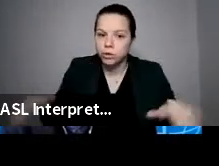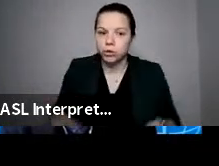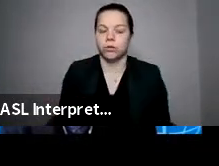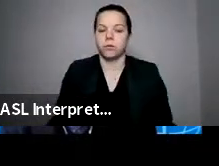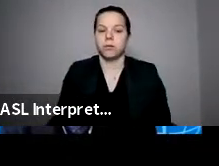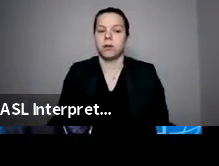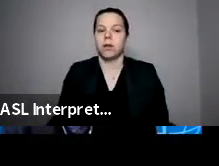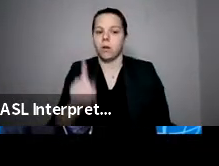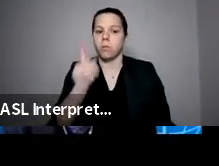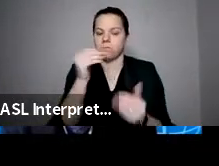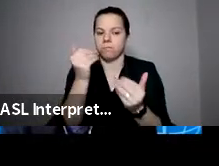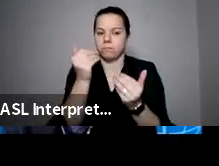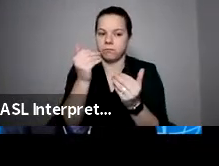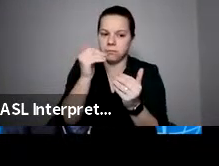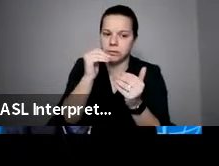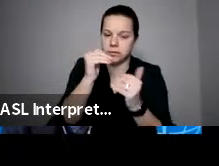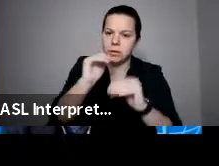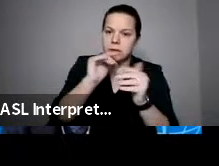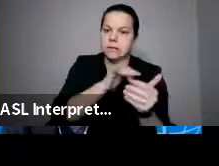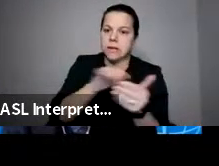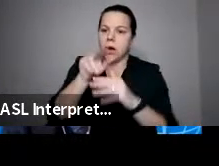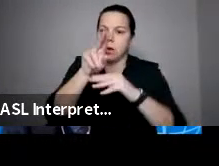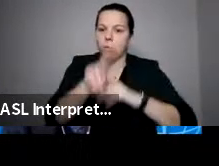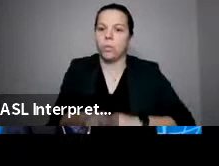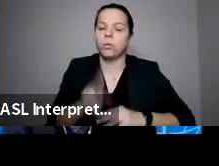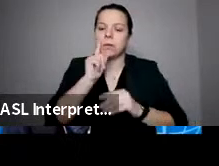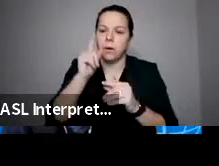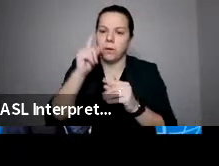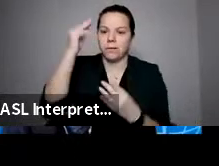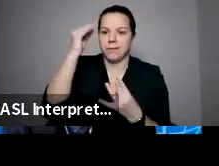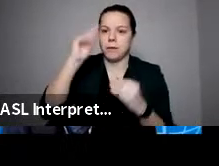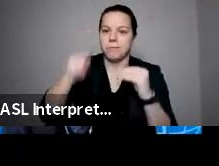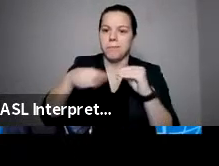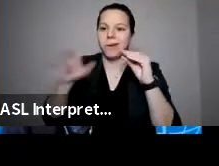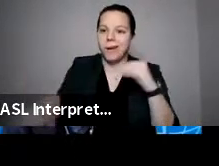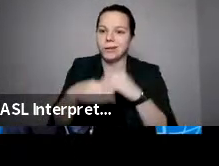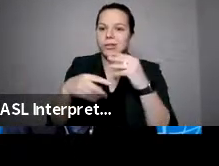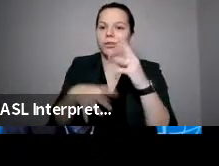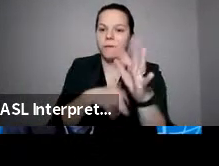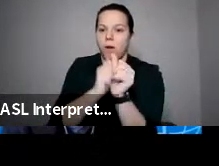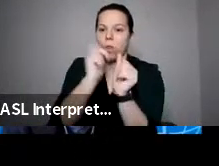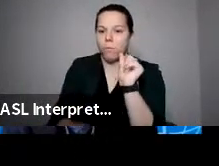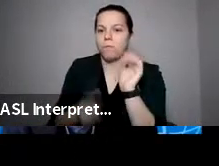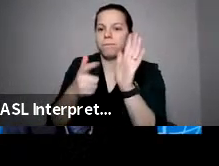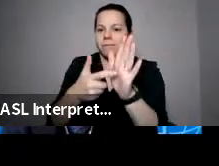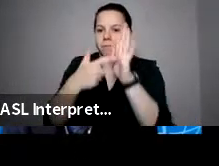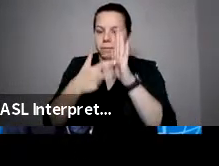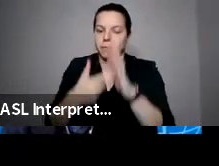is given at the bottom. And we continue to think about what additional follow-on work could be of use.